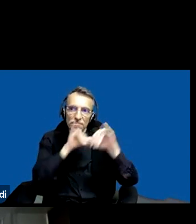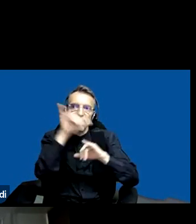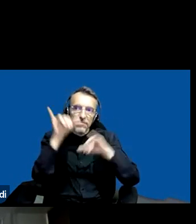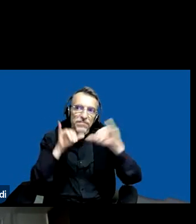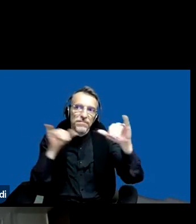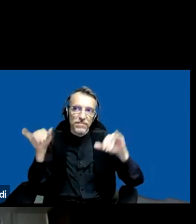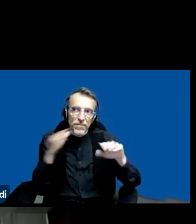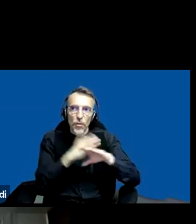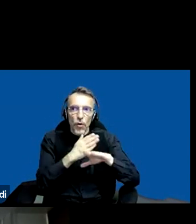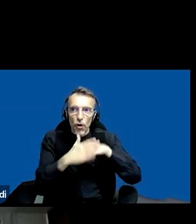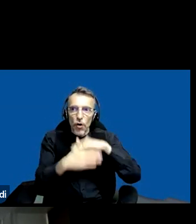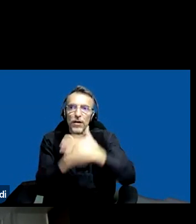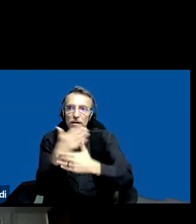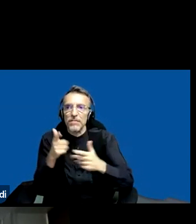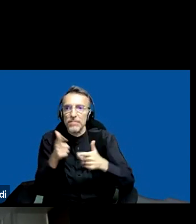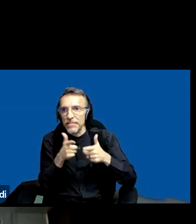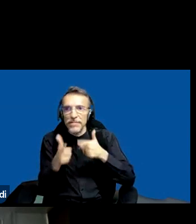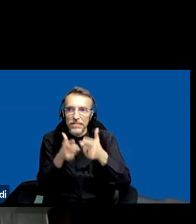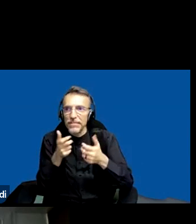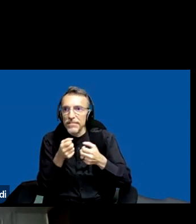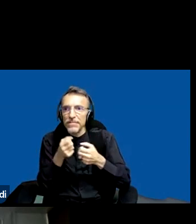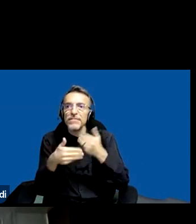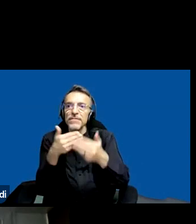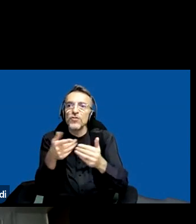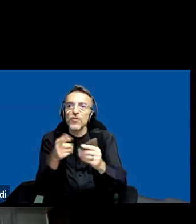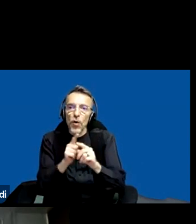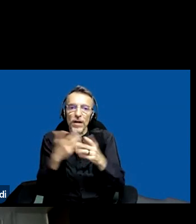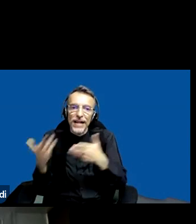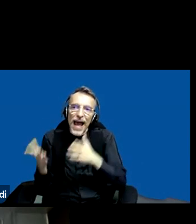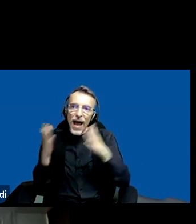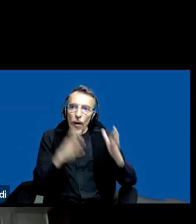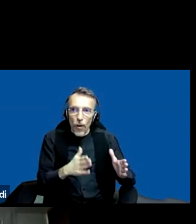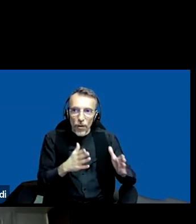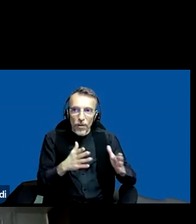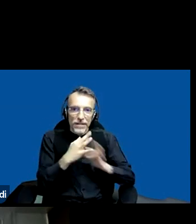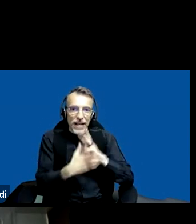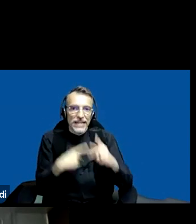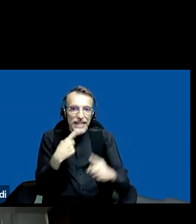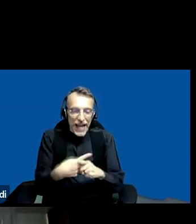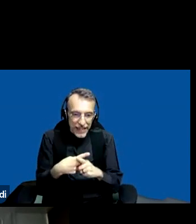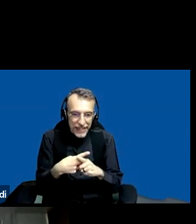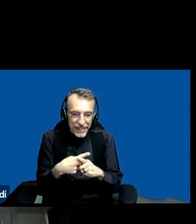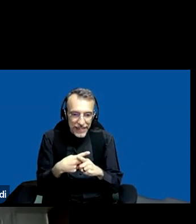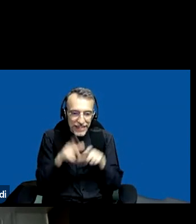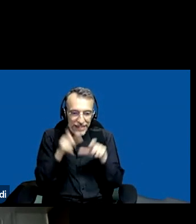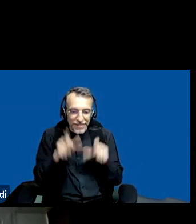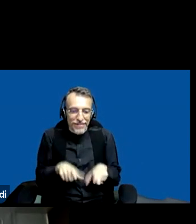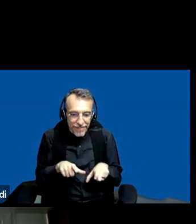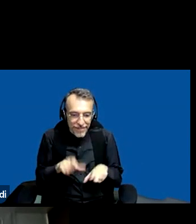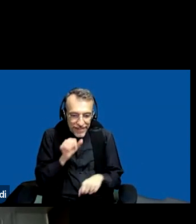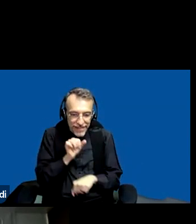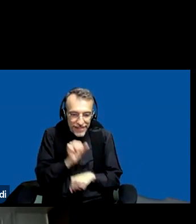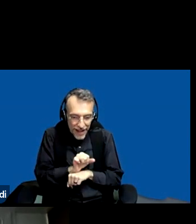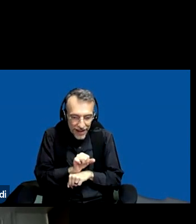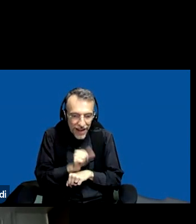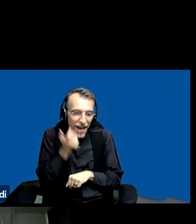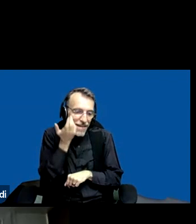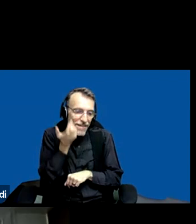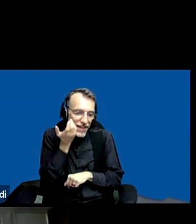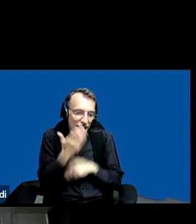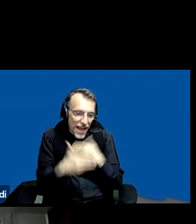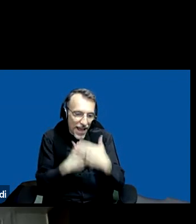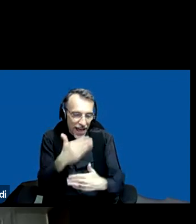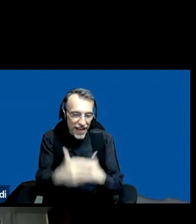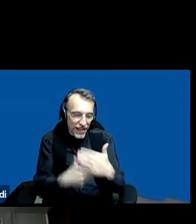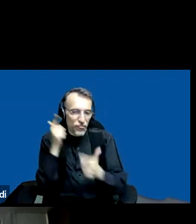a regular kind of process of just coming to work in Sussex every single day and no longer traveling. And what's the implications for our research